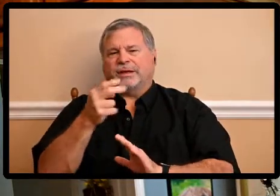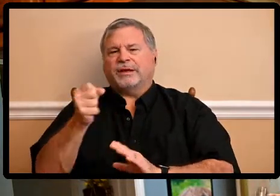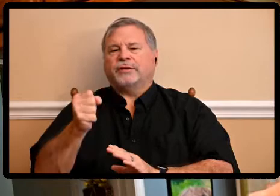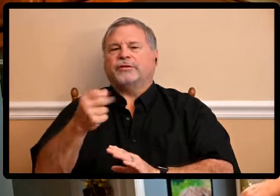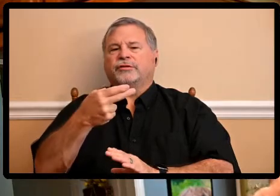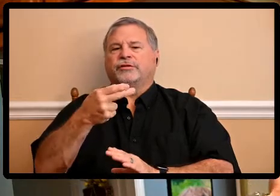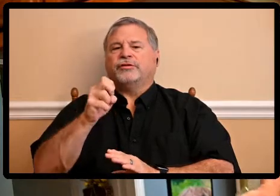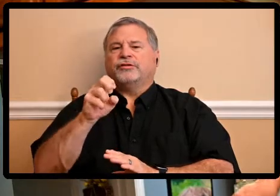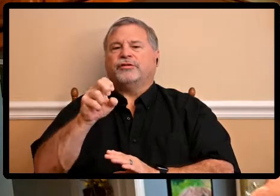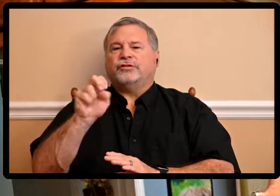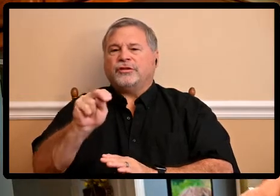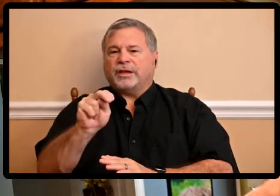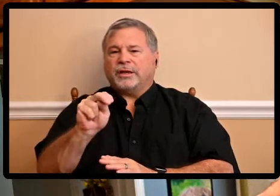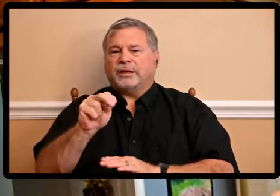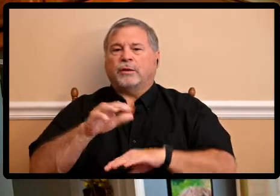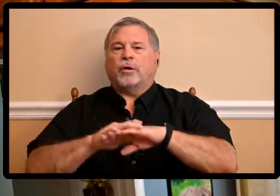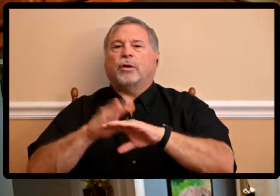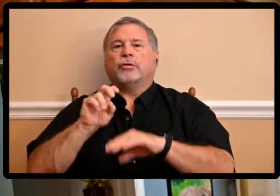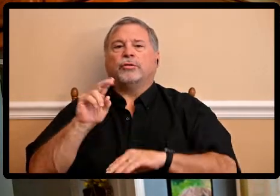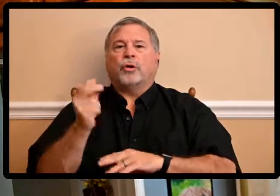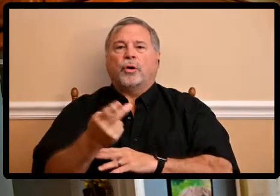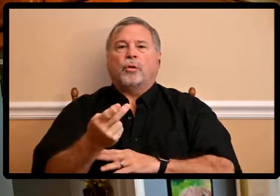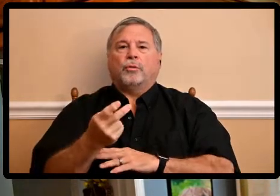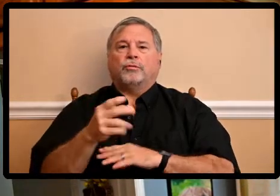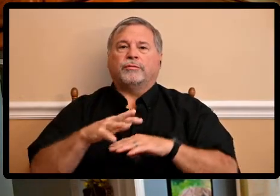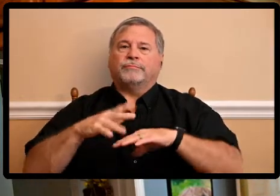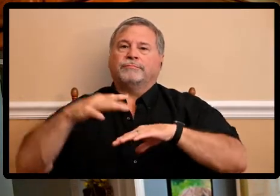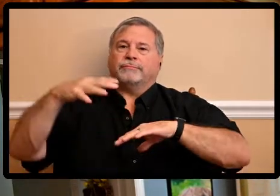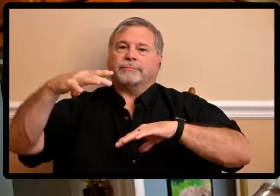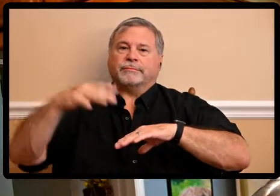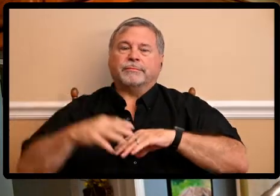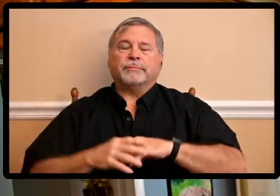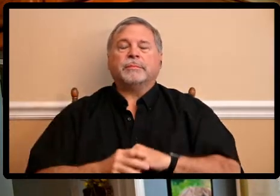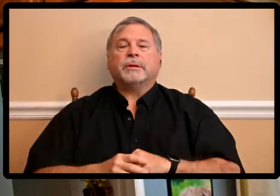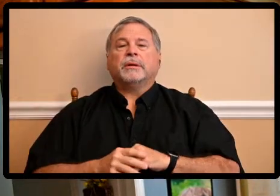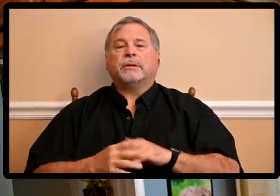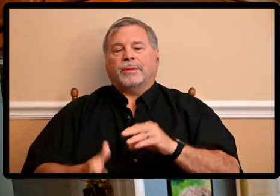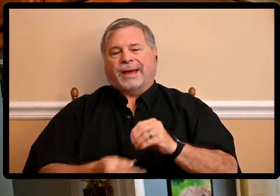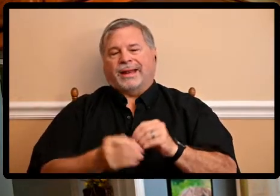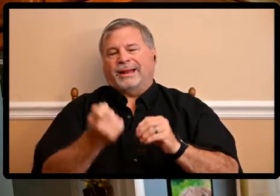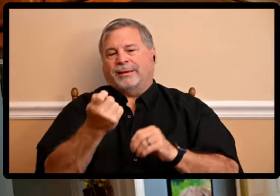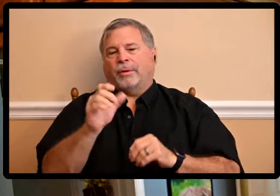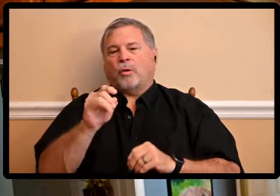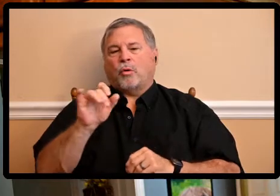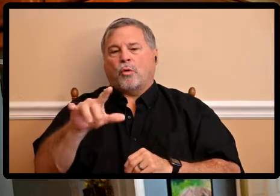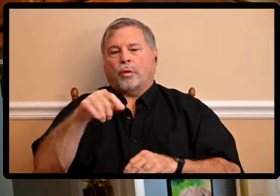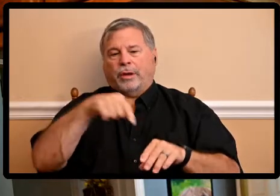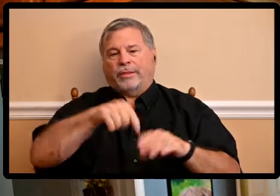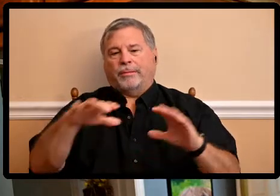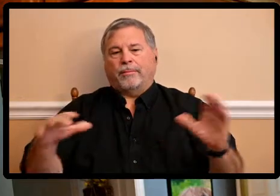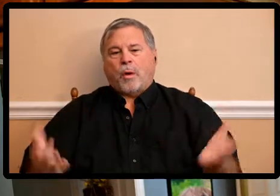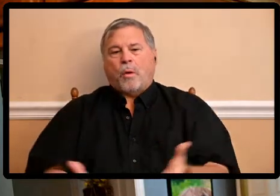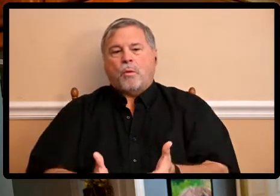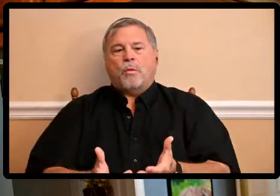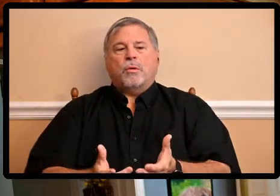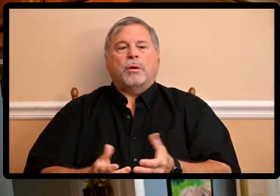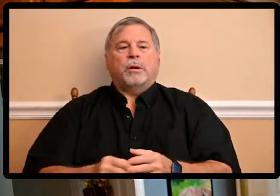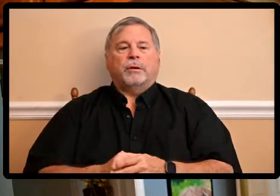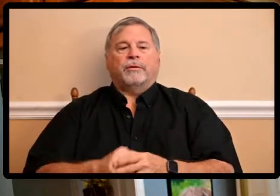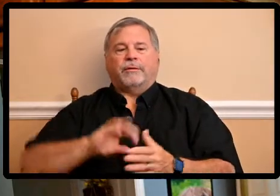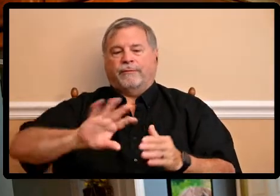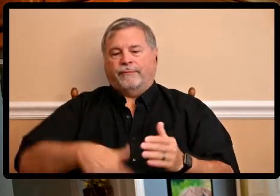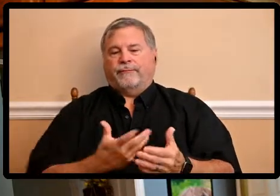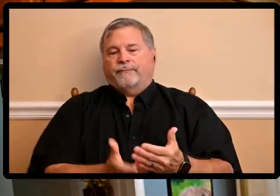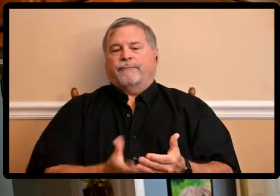the dough. Now we're going to put just a little bit of oil in this bowl. We're going to flip this